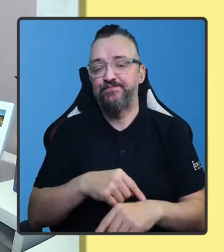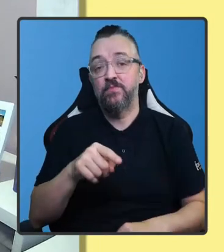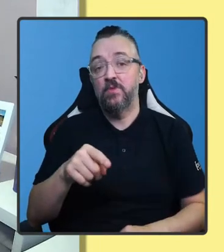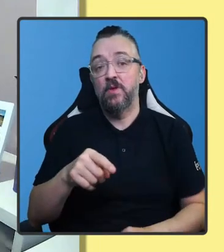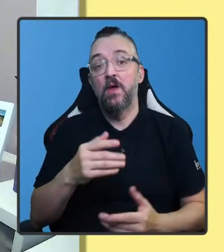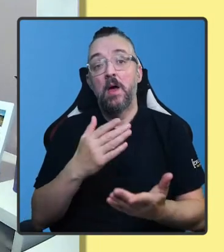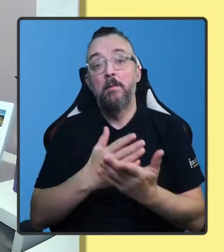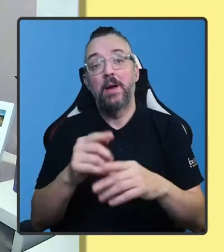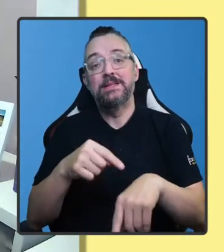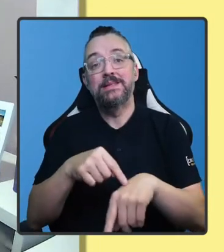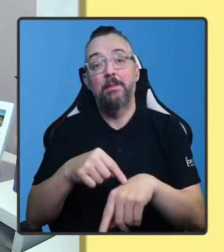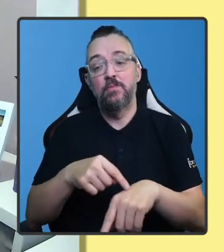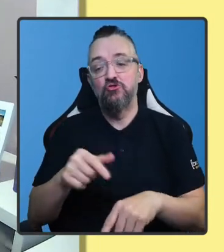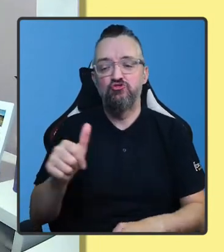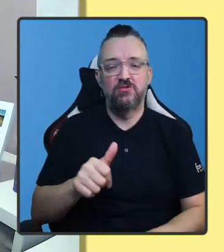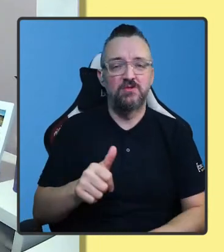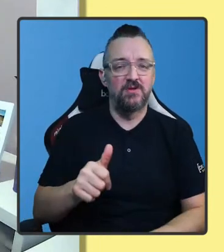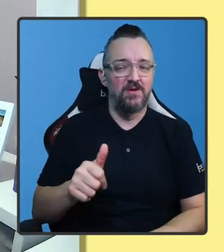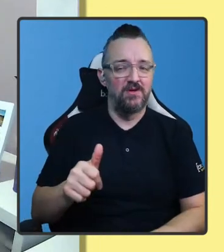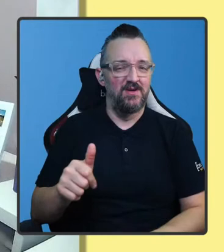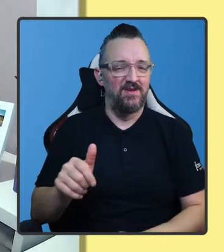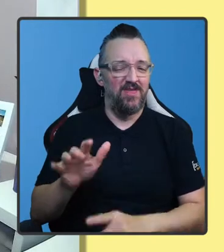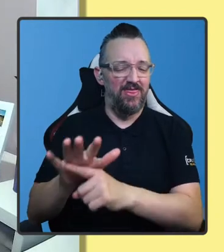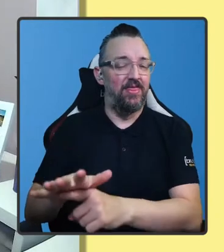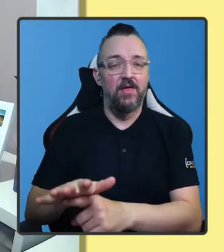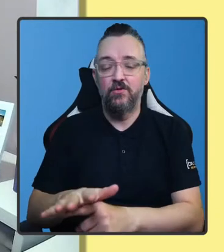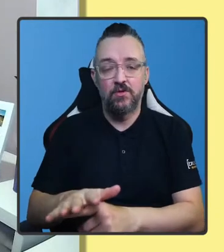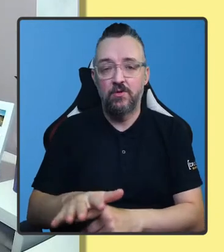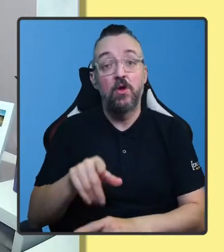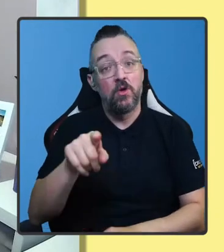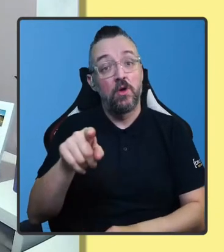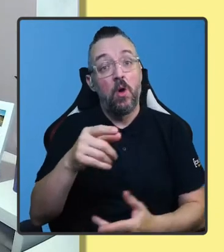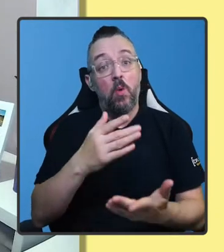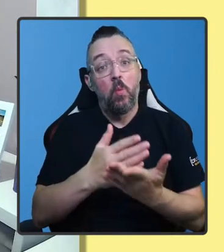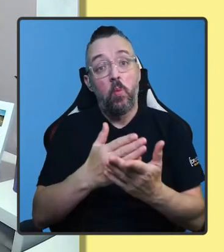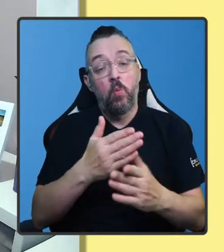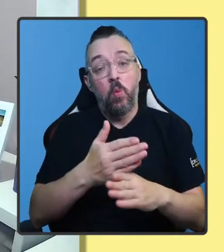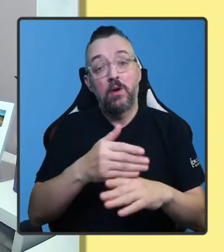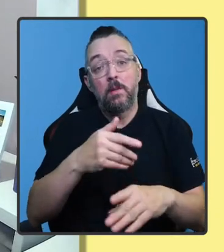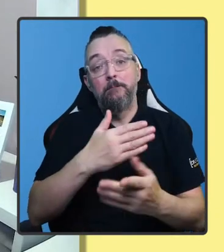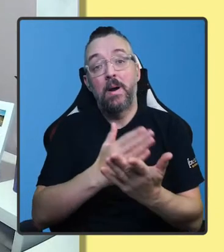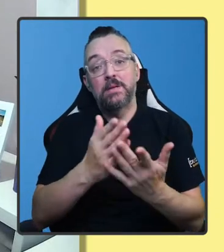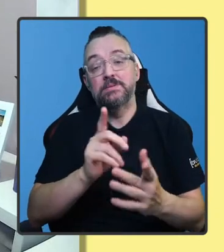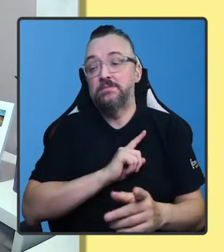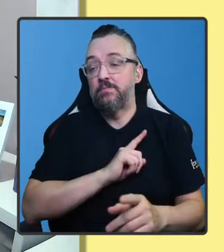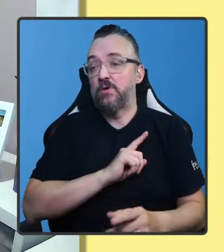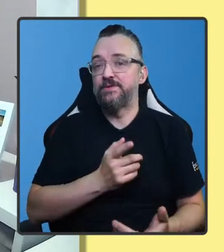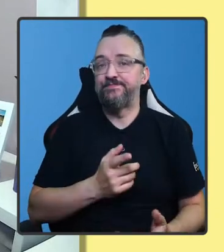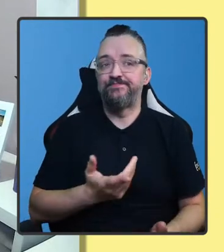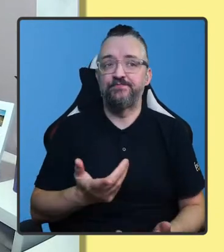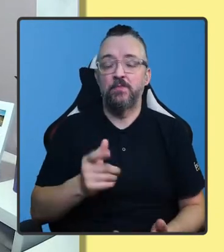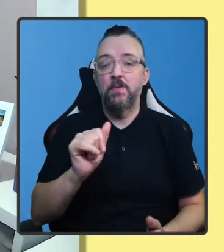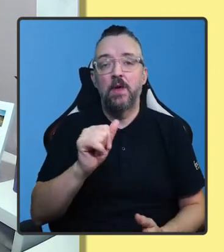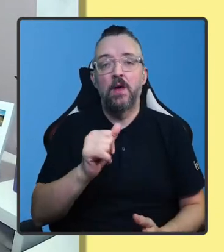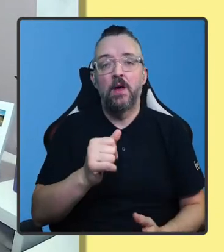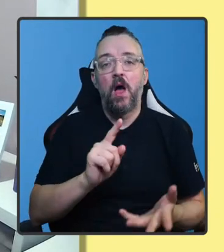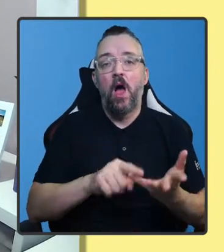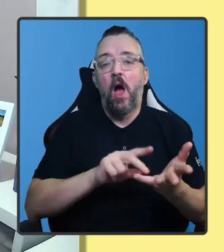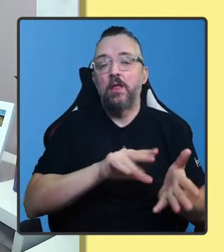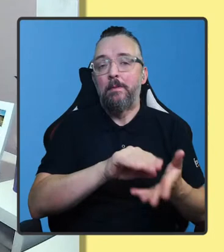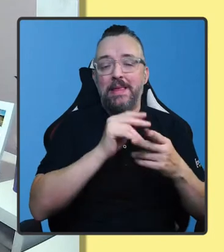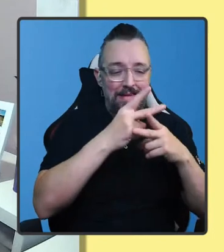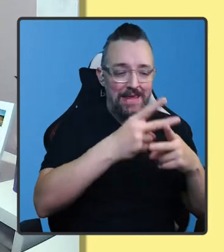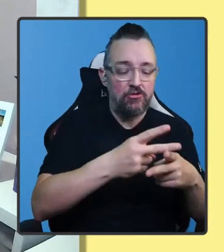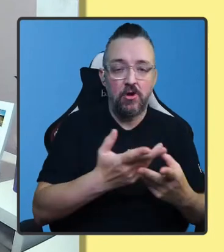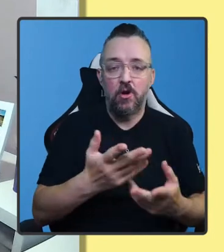be penalised. Whether you are a part-time worker because you are an unpaid carer, whether because you are a woman, whether you've got childcare